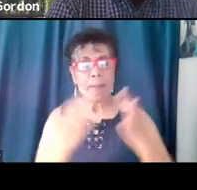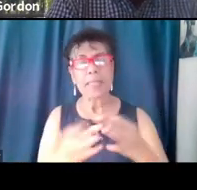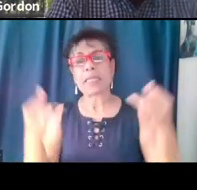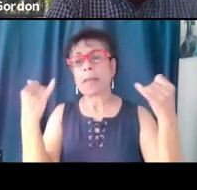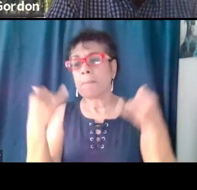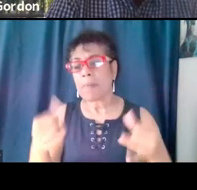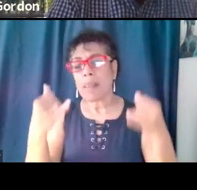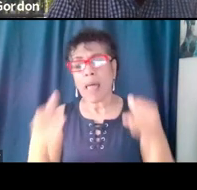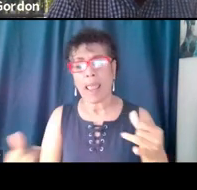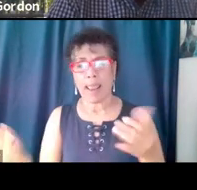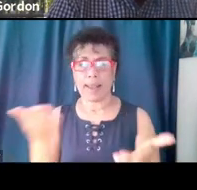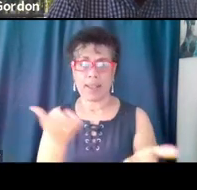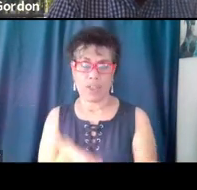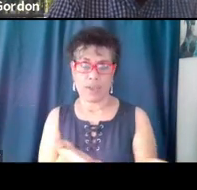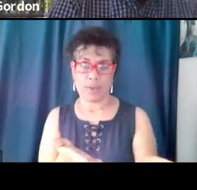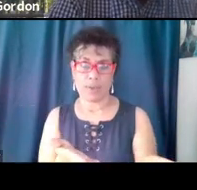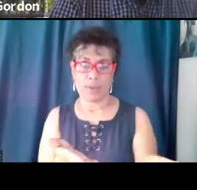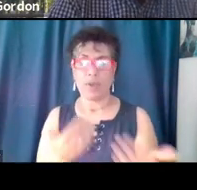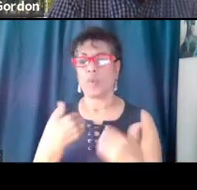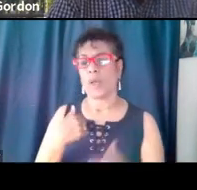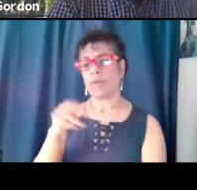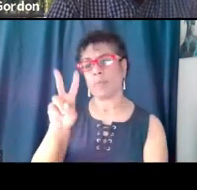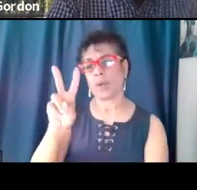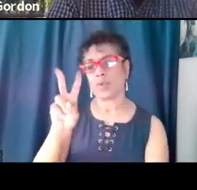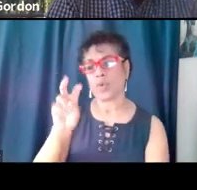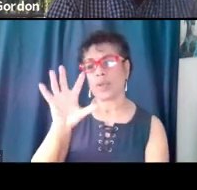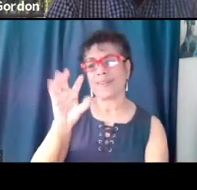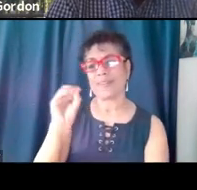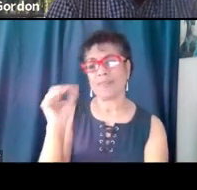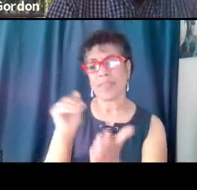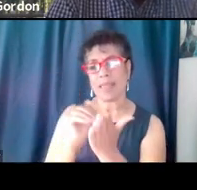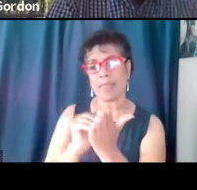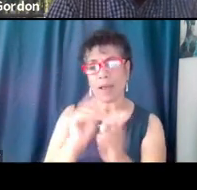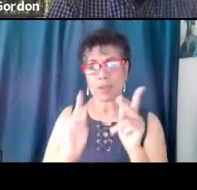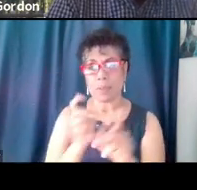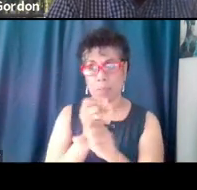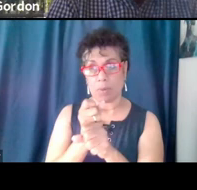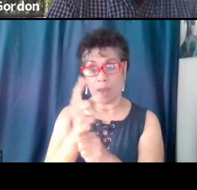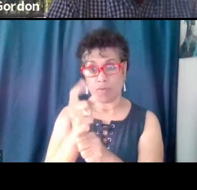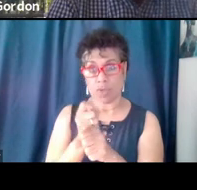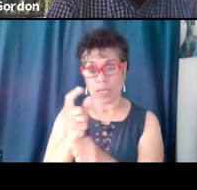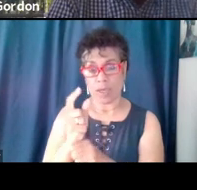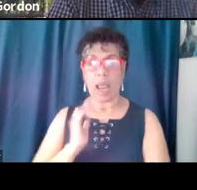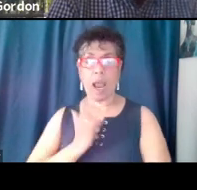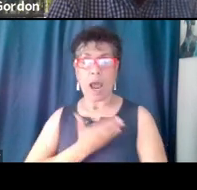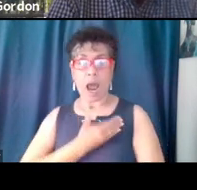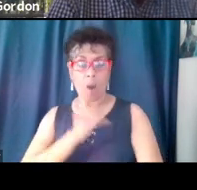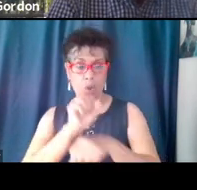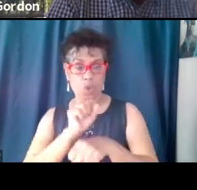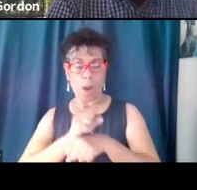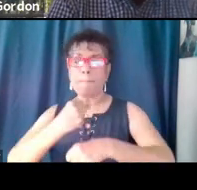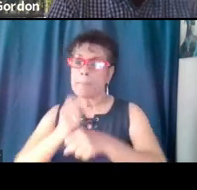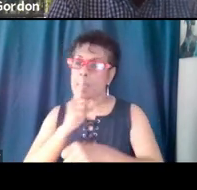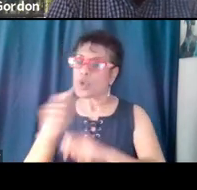here. So we serve about 250,000 people a year. And we believe it is our job to make sure that they all feel that